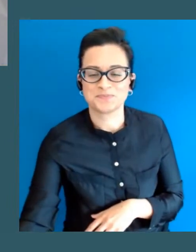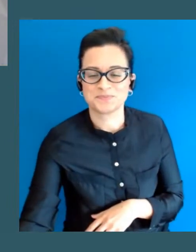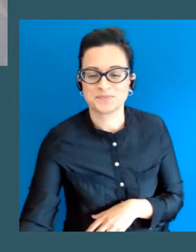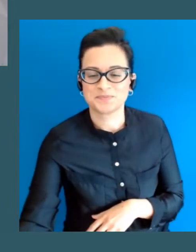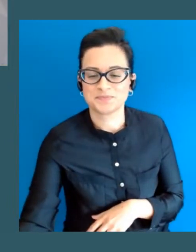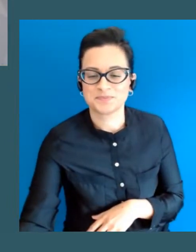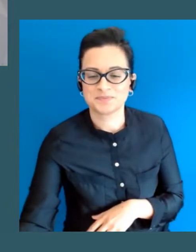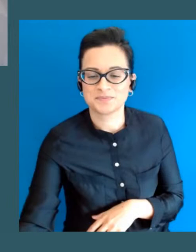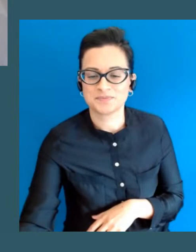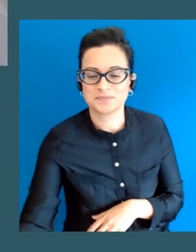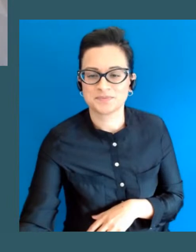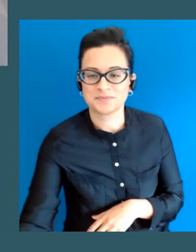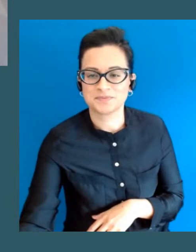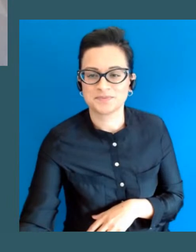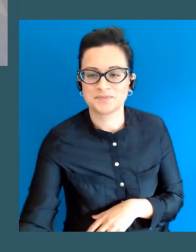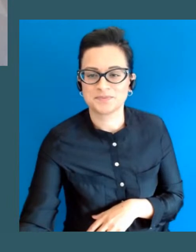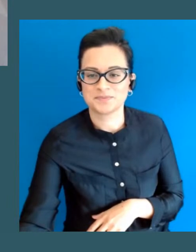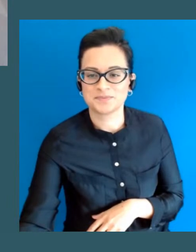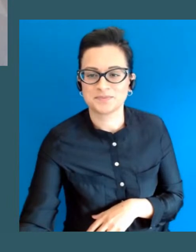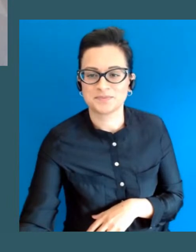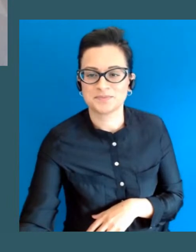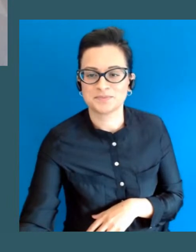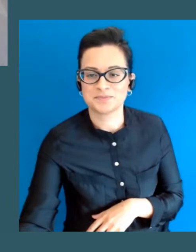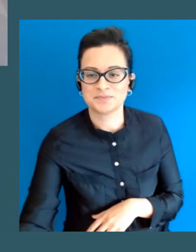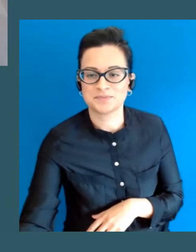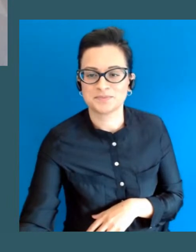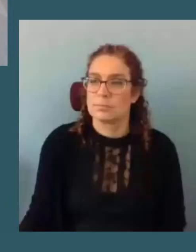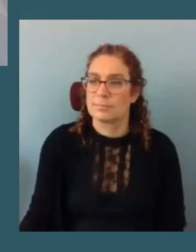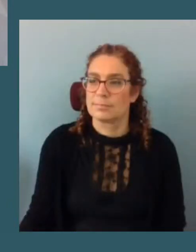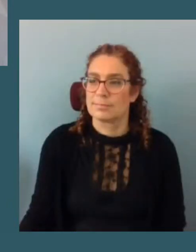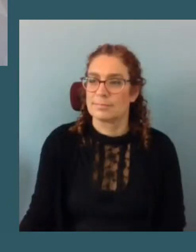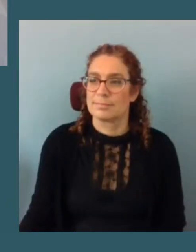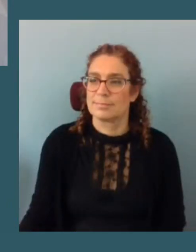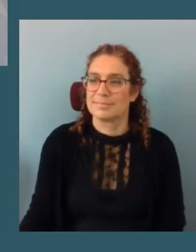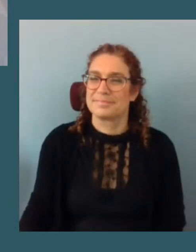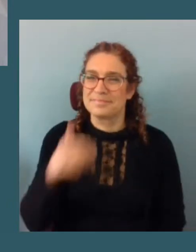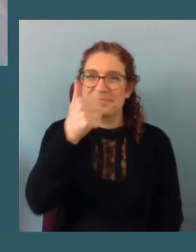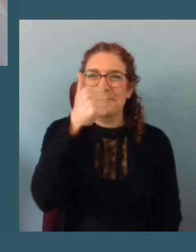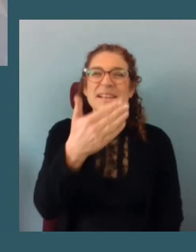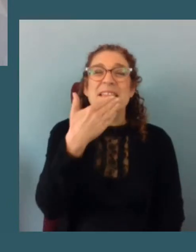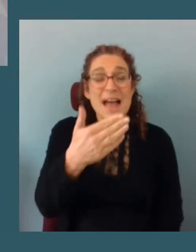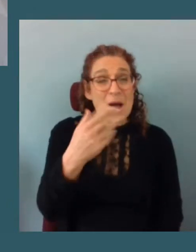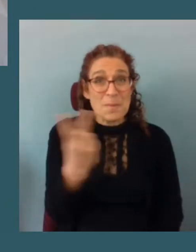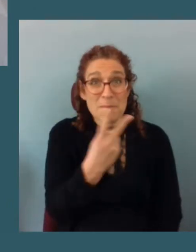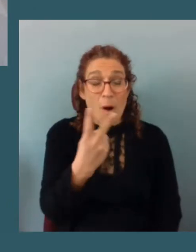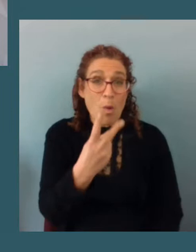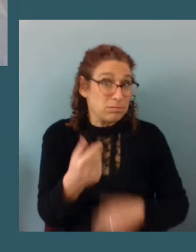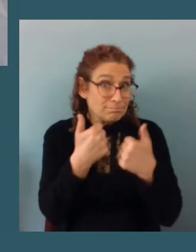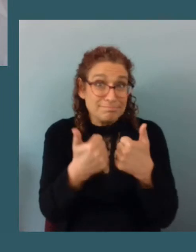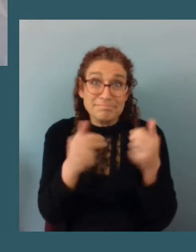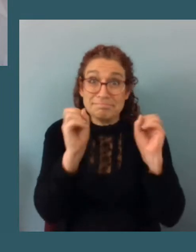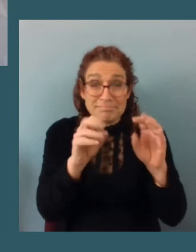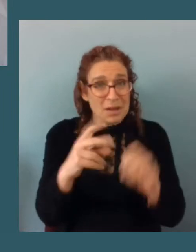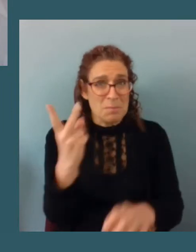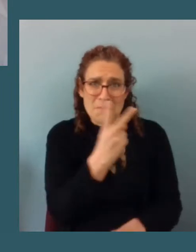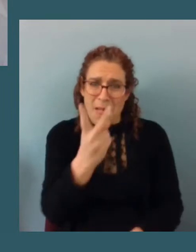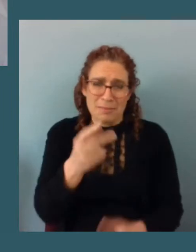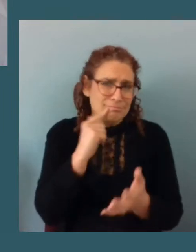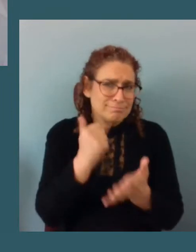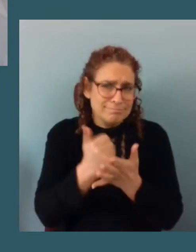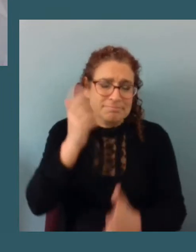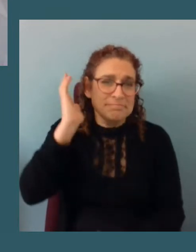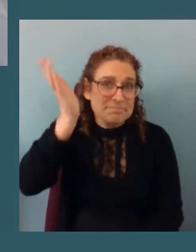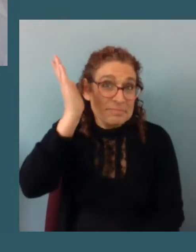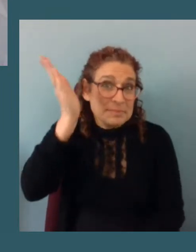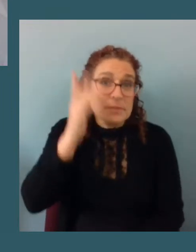Perfect. Thank you so much for both your input. It's been a very interesting topic this morning, and I'm sure very well received. We're going to